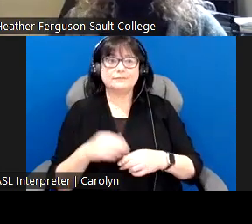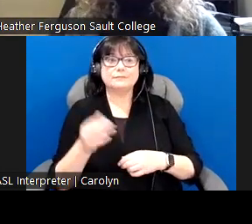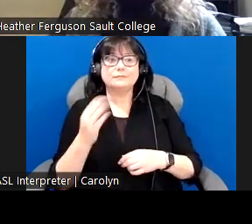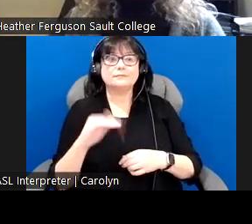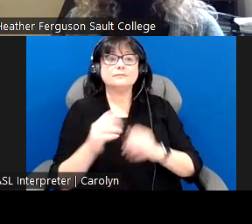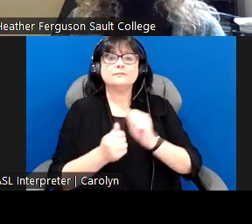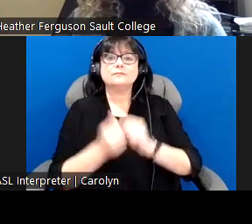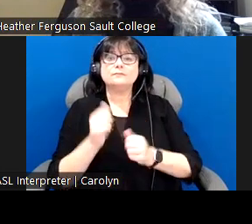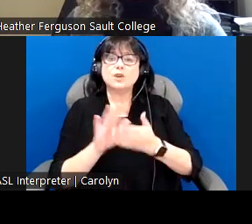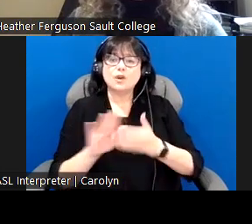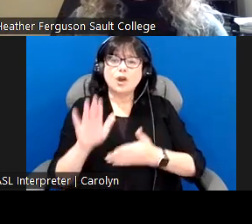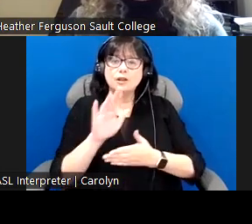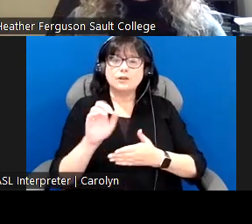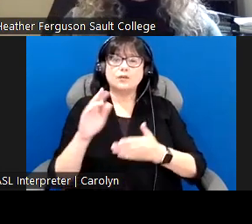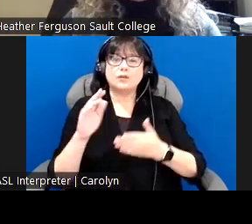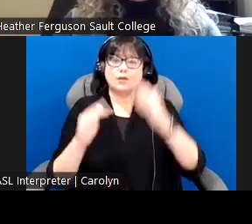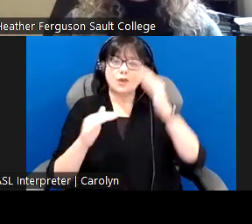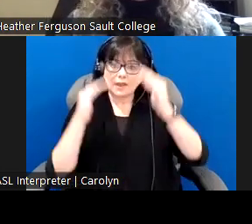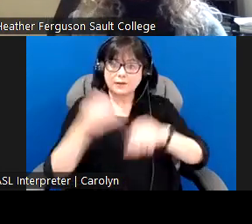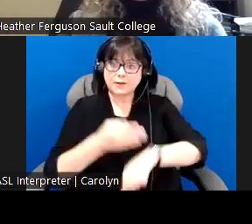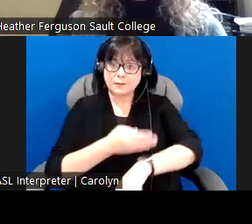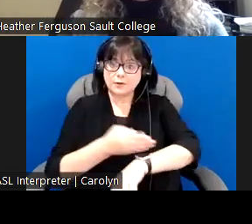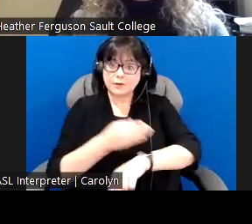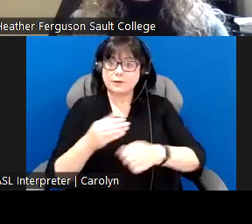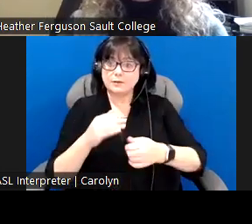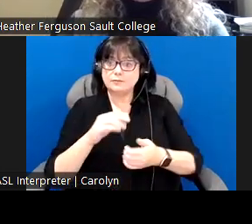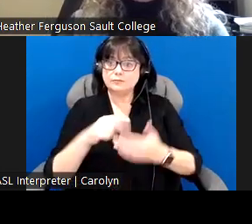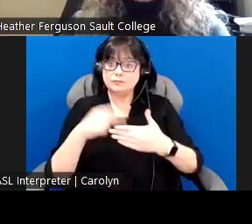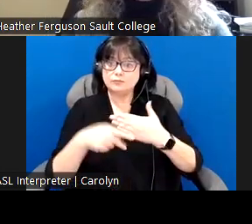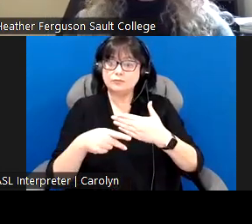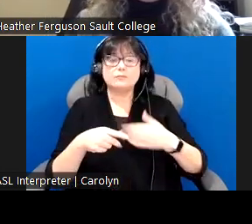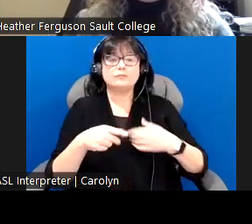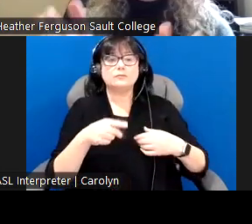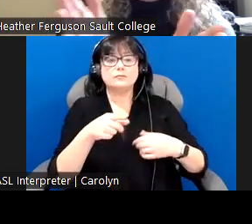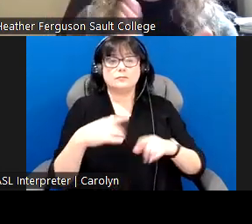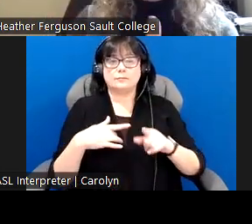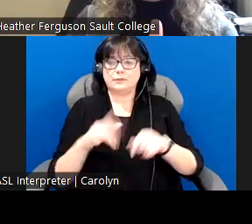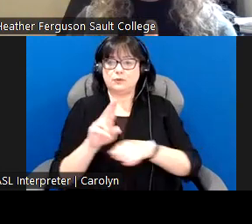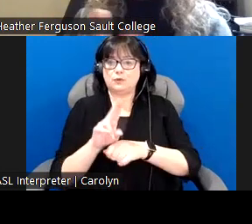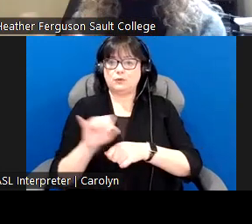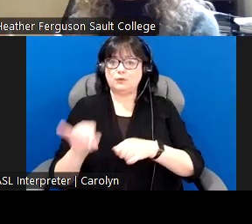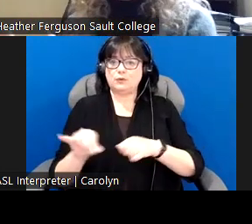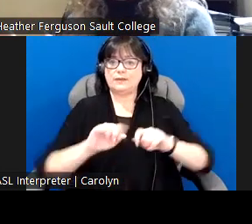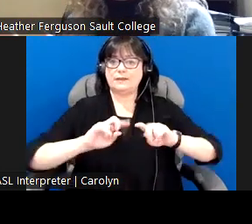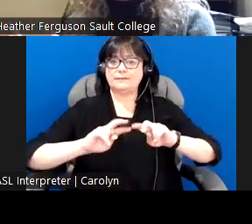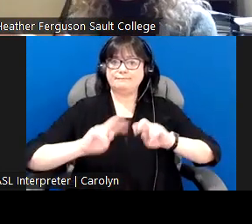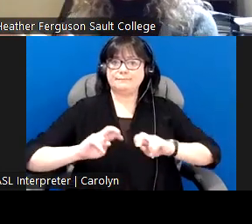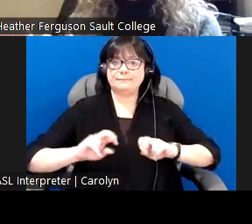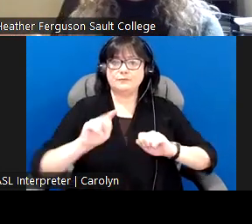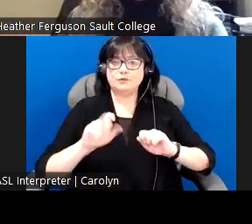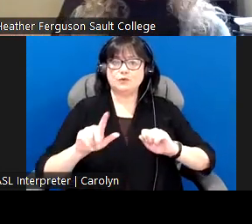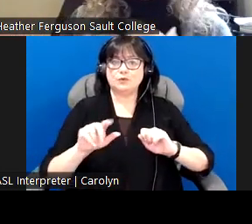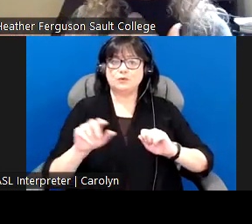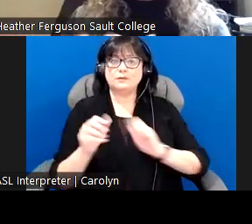upgrading programs do use Skills Marker to place students. It's either to just determine initial eligibility to get